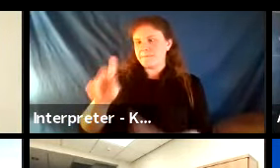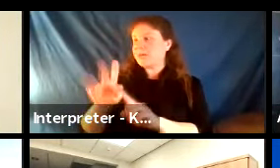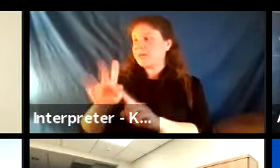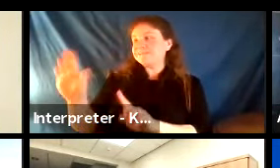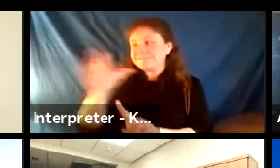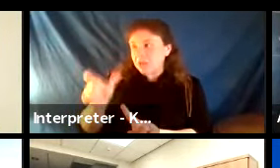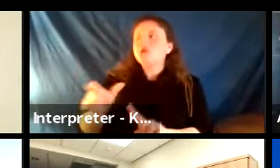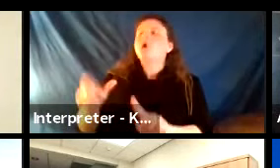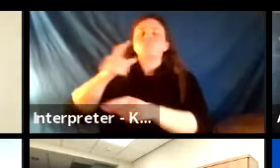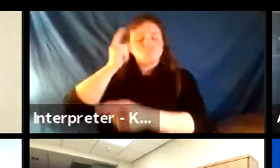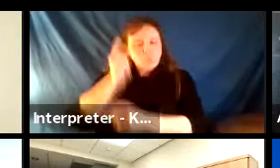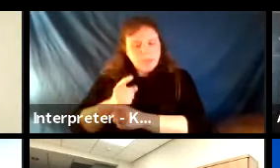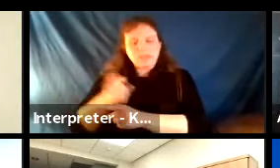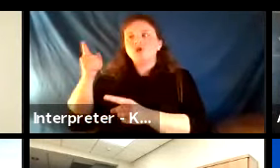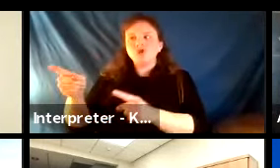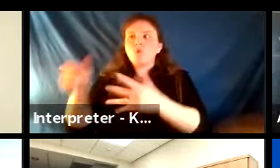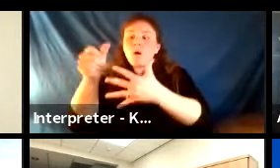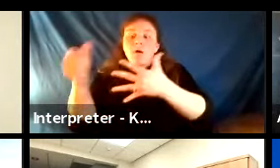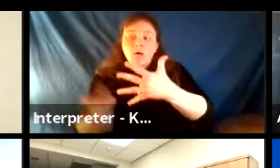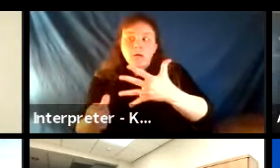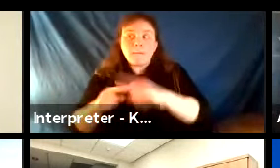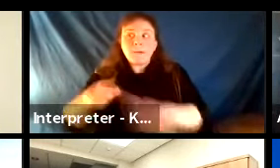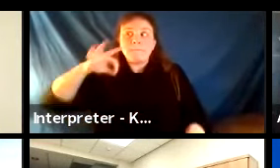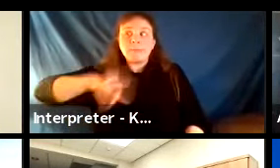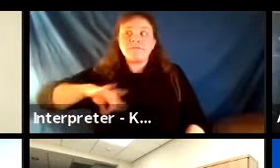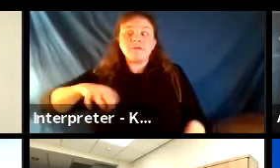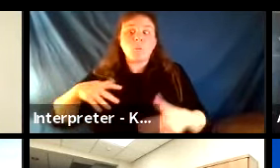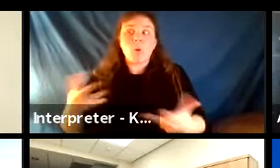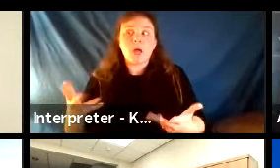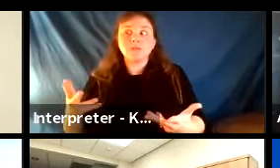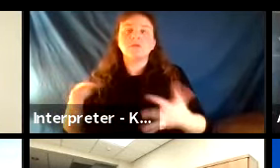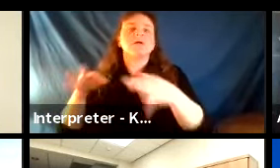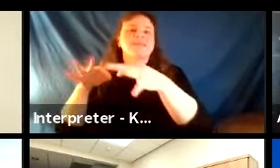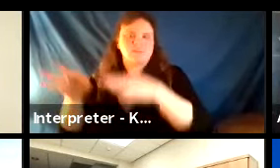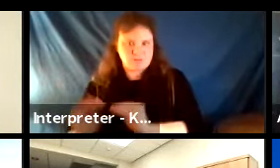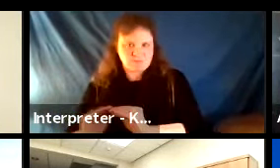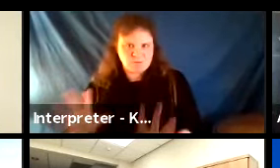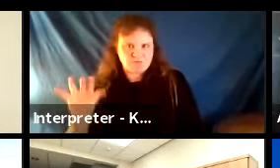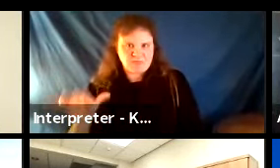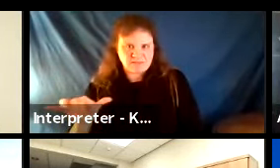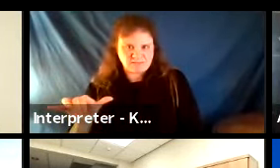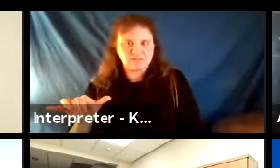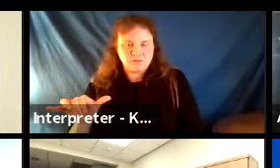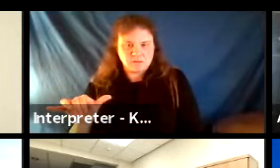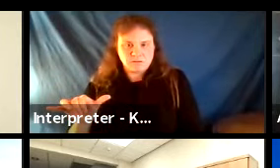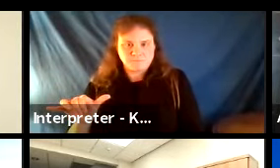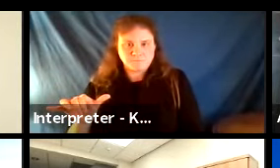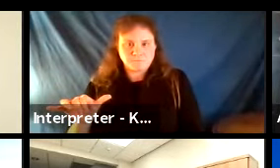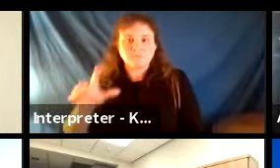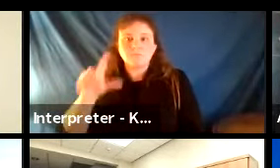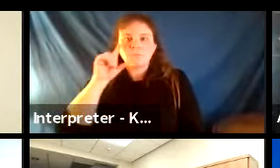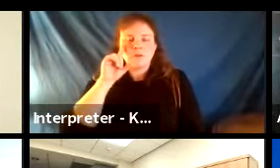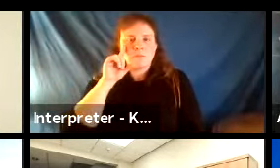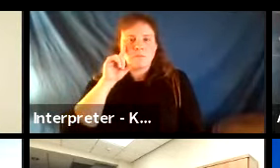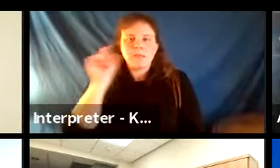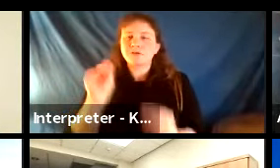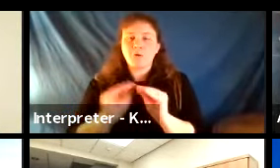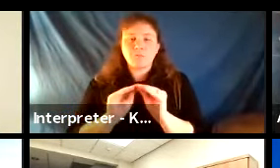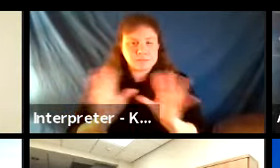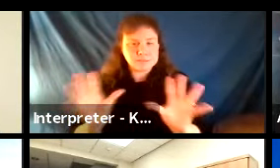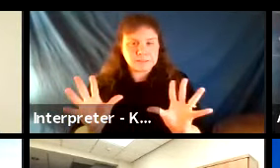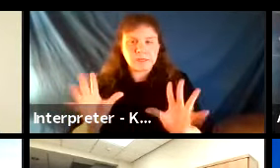the vaccine later, but here's the benefit to you, right? Because obviously the reason